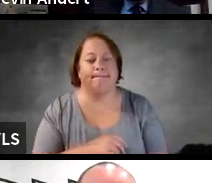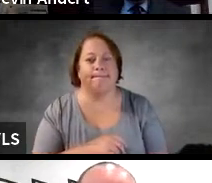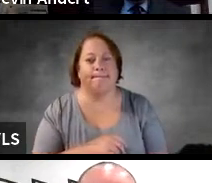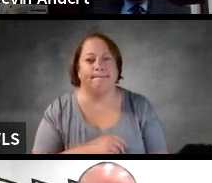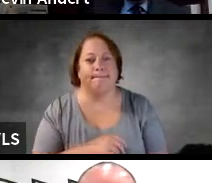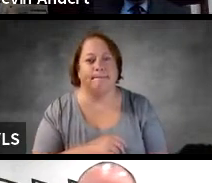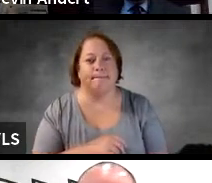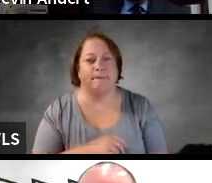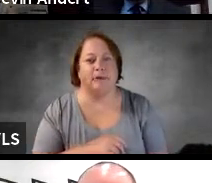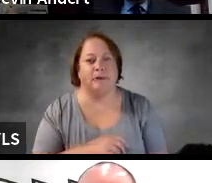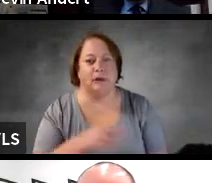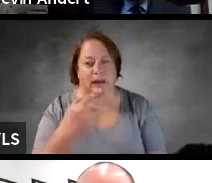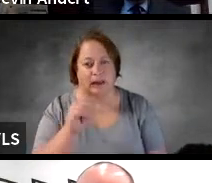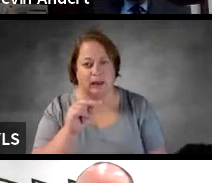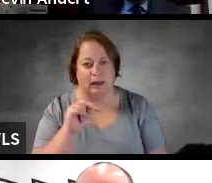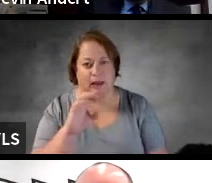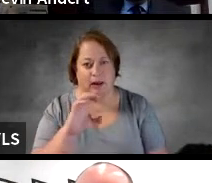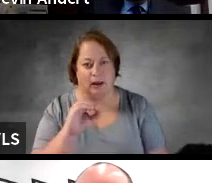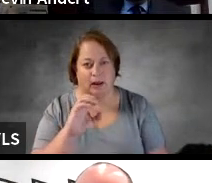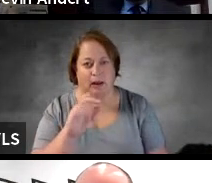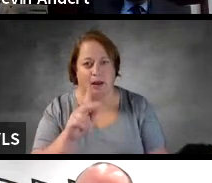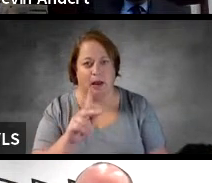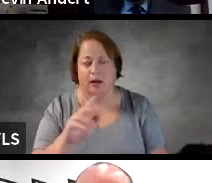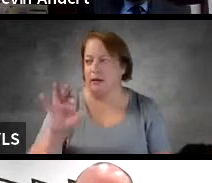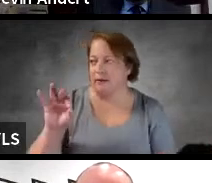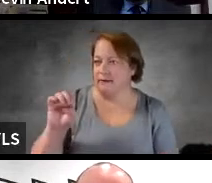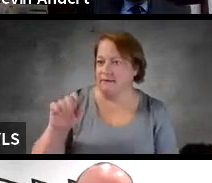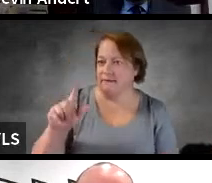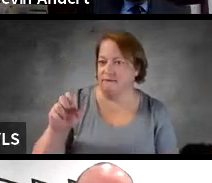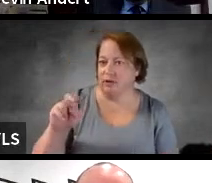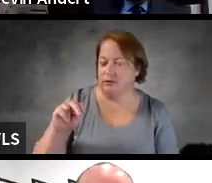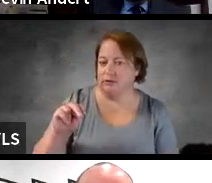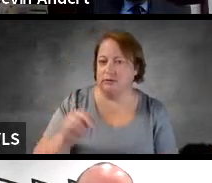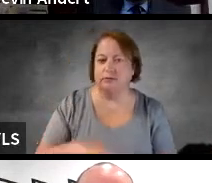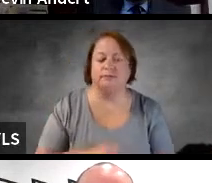Lee. Hancock Place? Larry Felton.